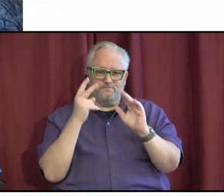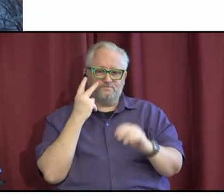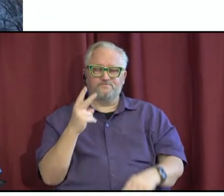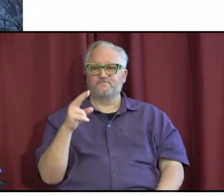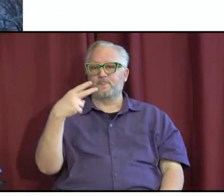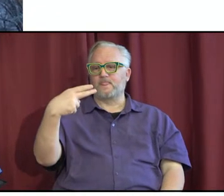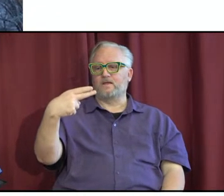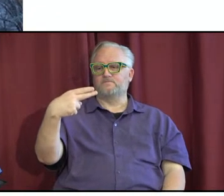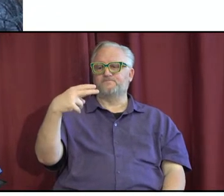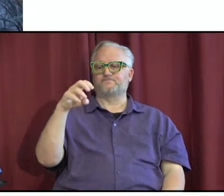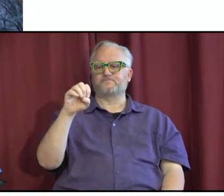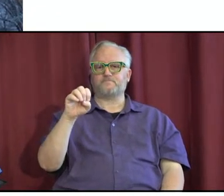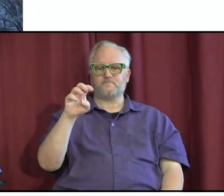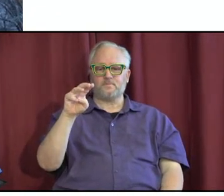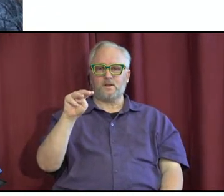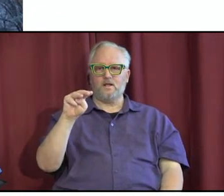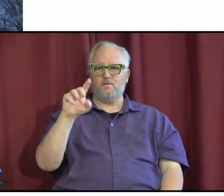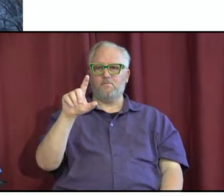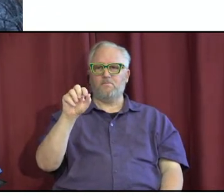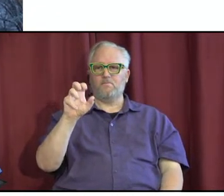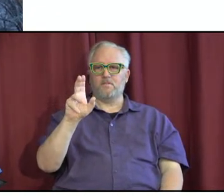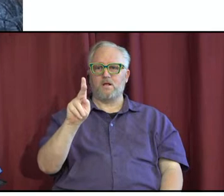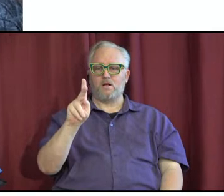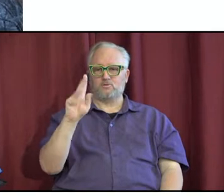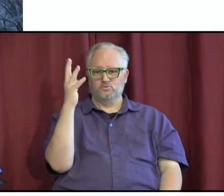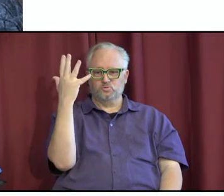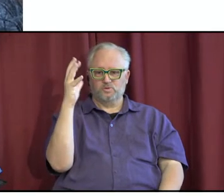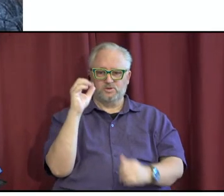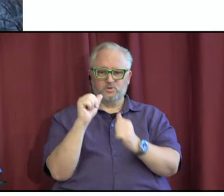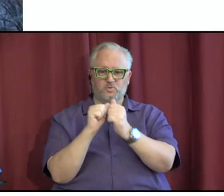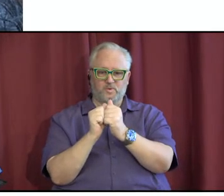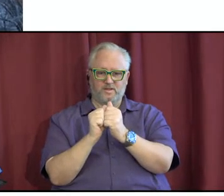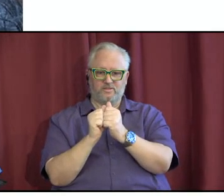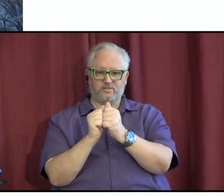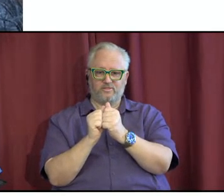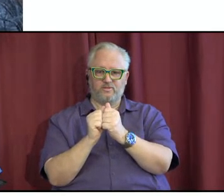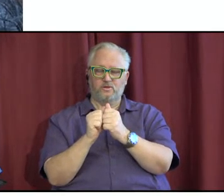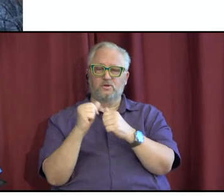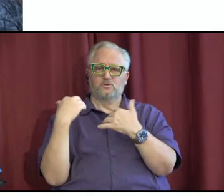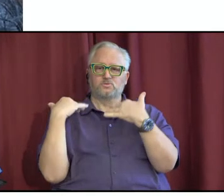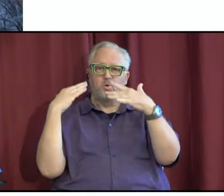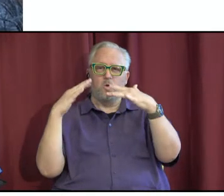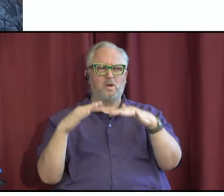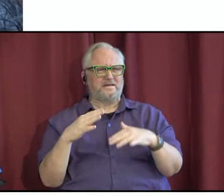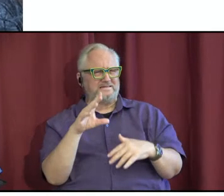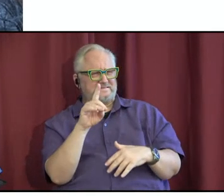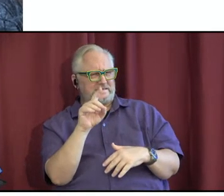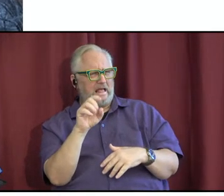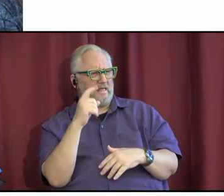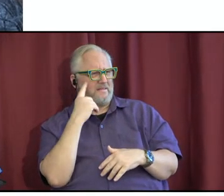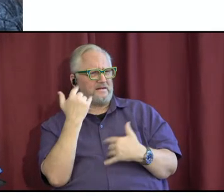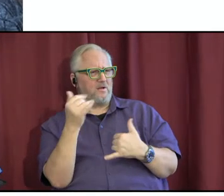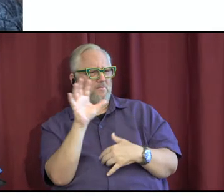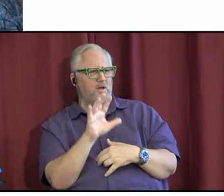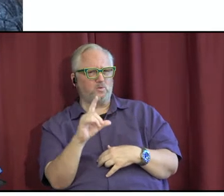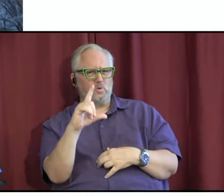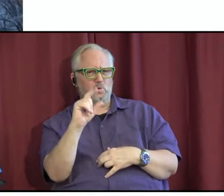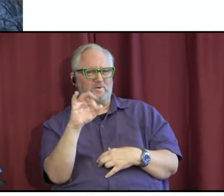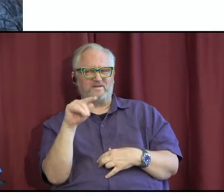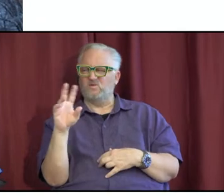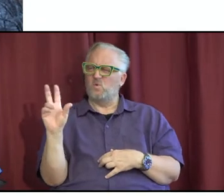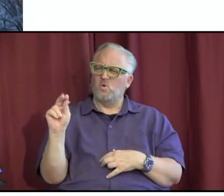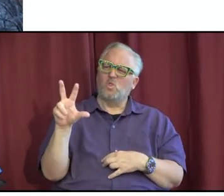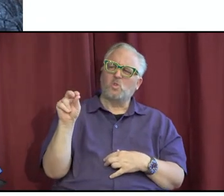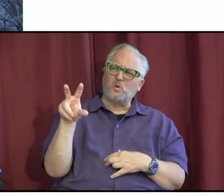with some snow on it. I would say it's about 20 feet tall now. Dale, would you say it's that tall? 30